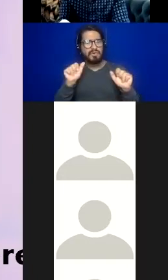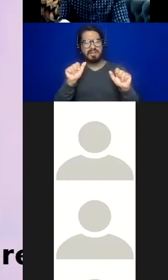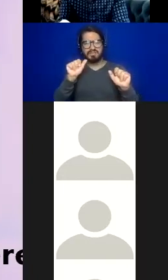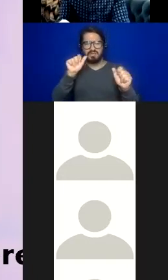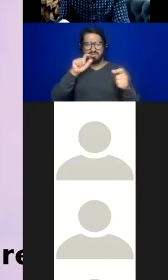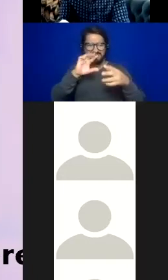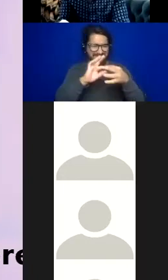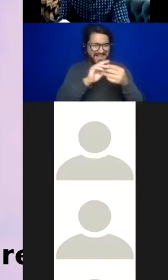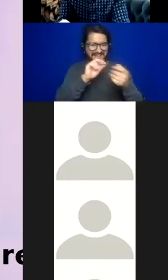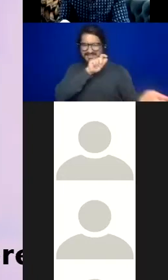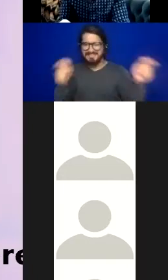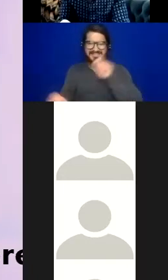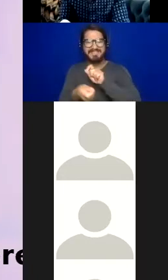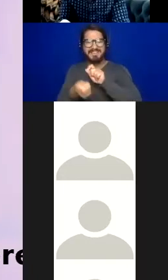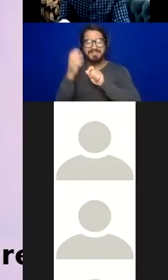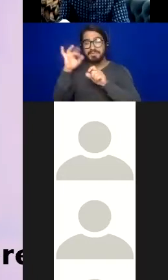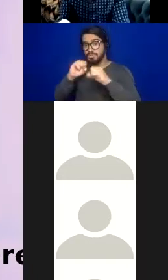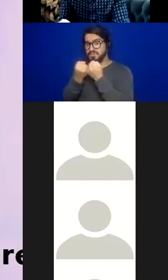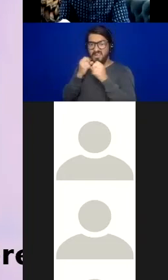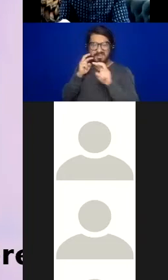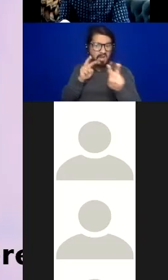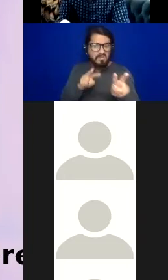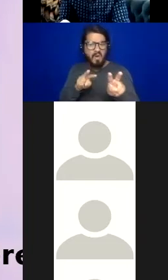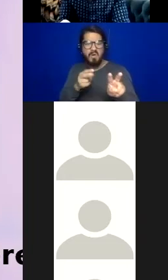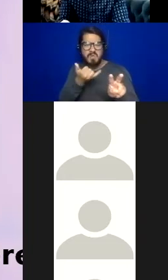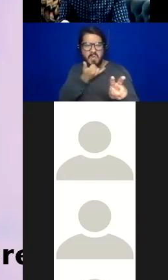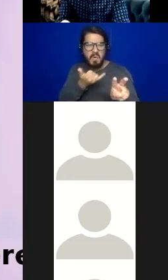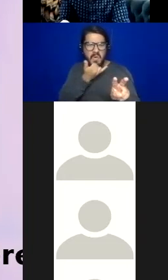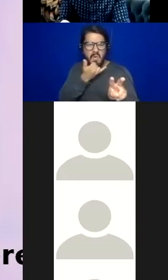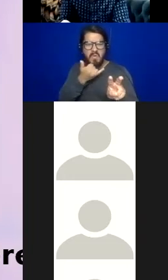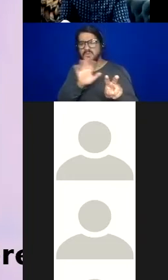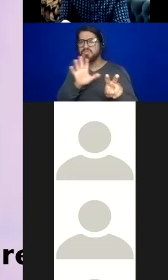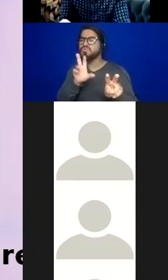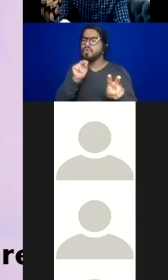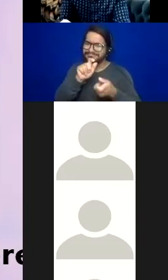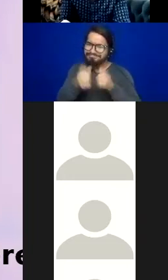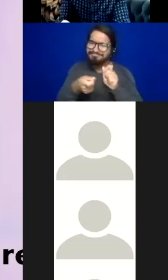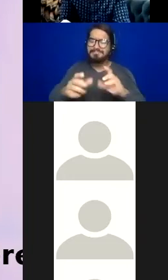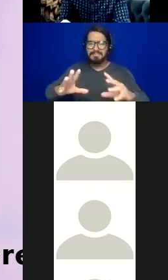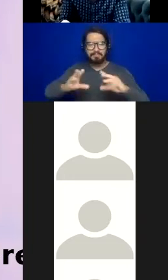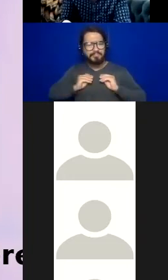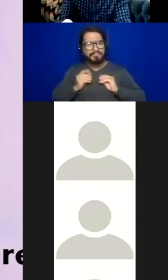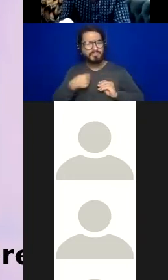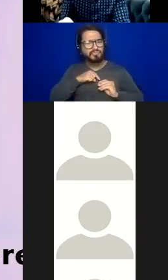that society stops viewing us as defective and starts to embrace and harness our many strengths and